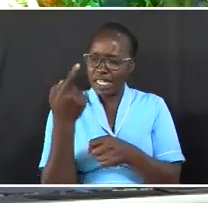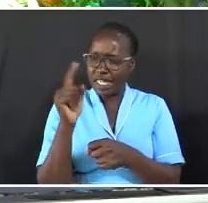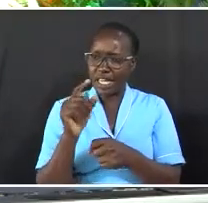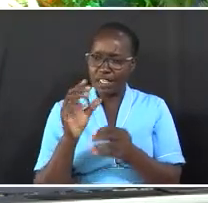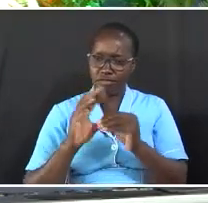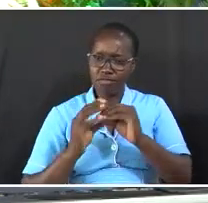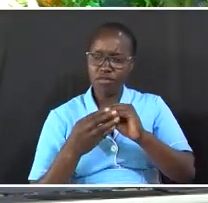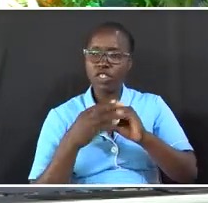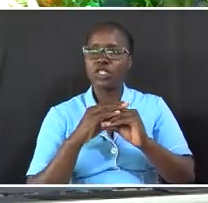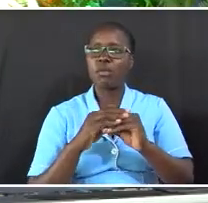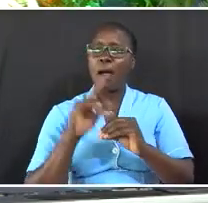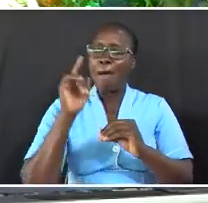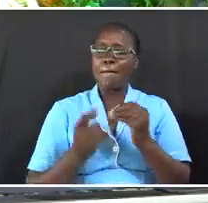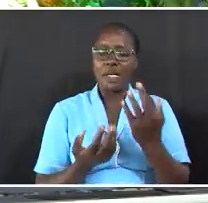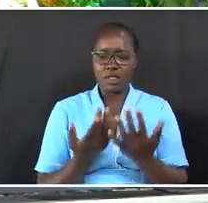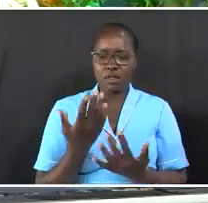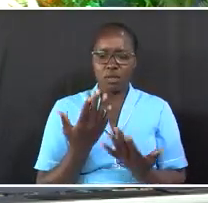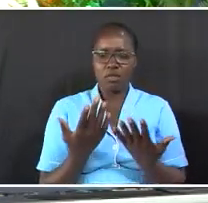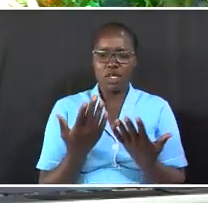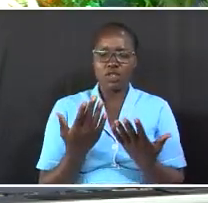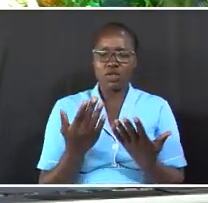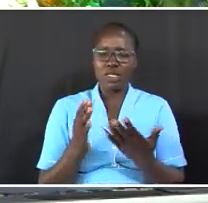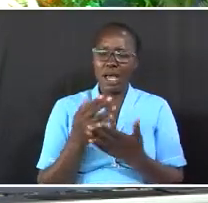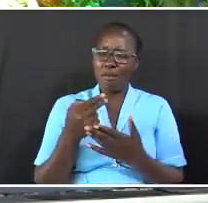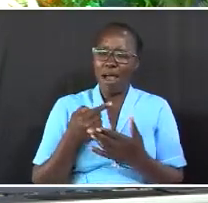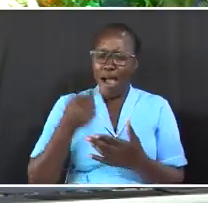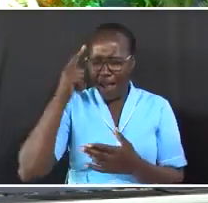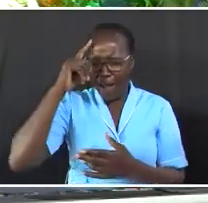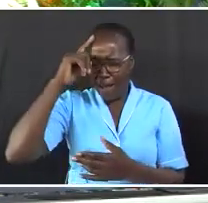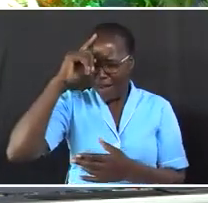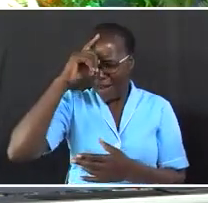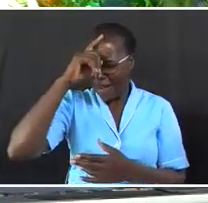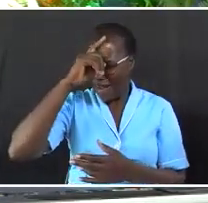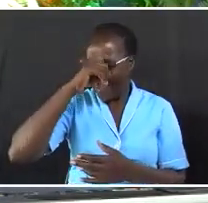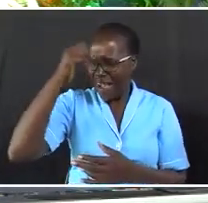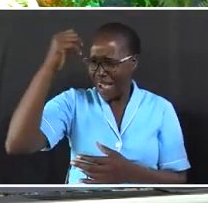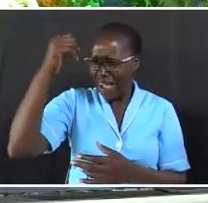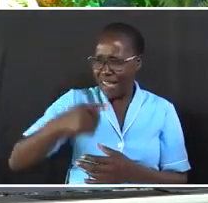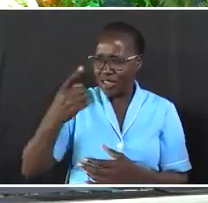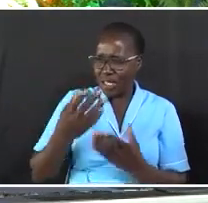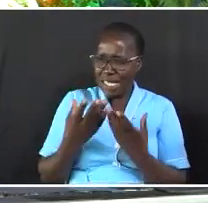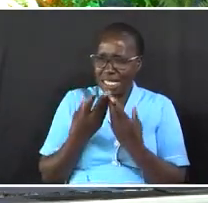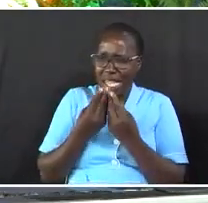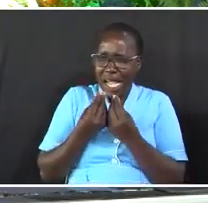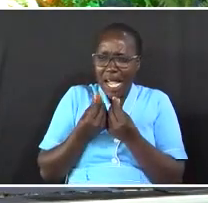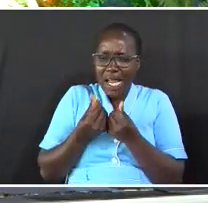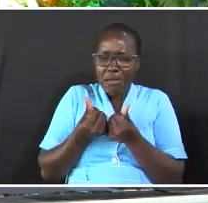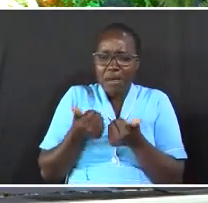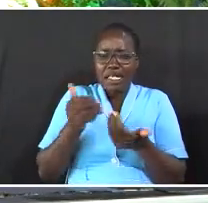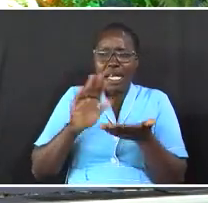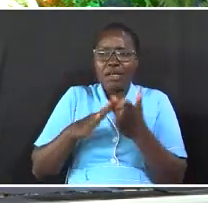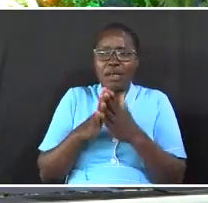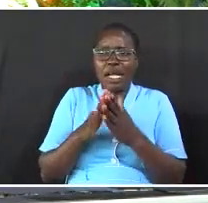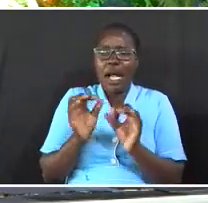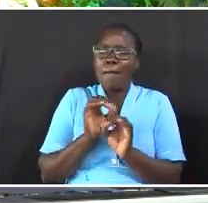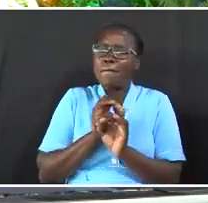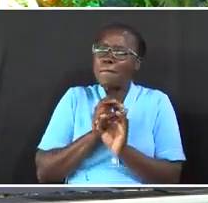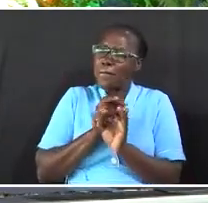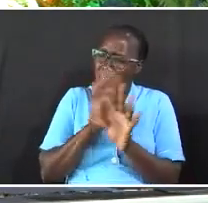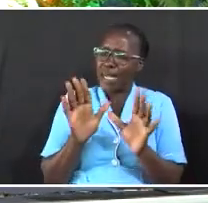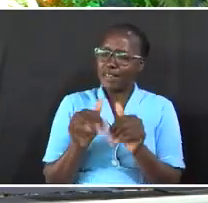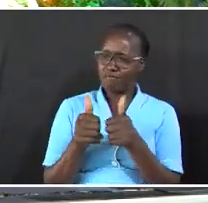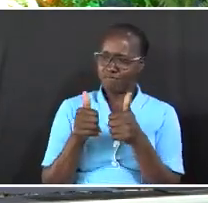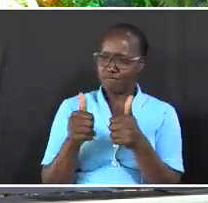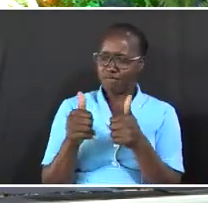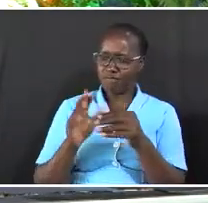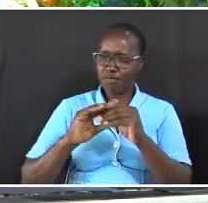it has to be burnt to I don't know how many degrees. So that it can melt and become the right shape